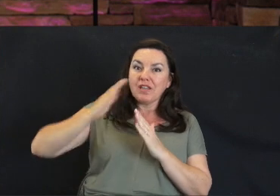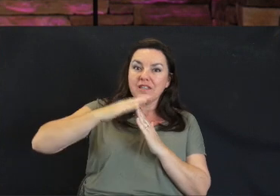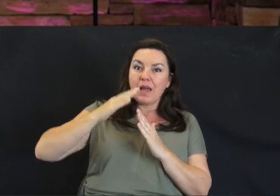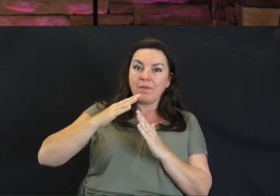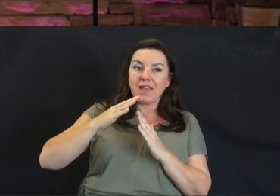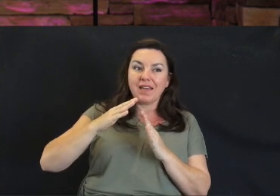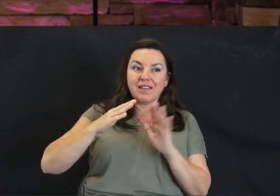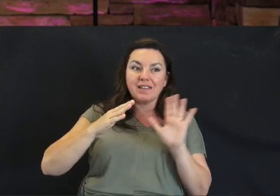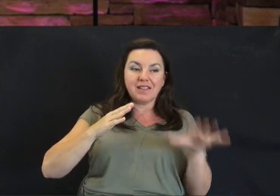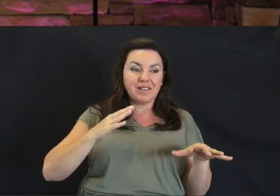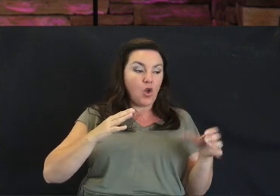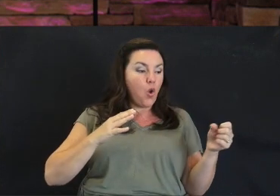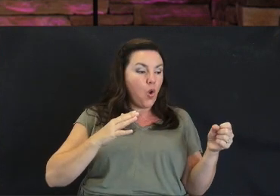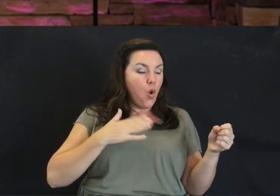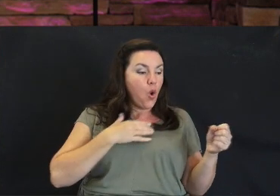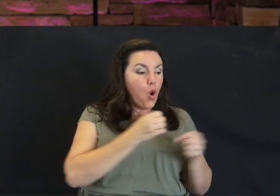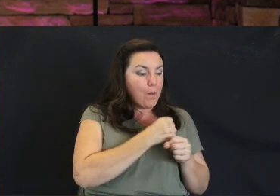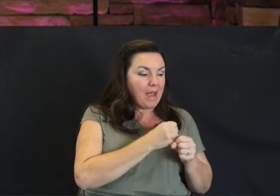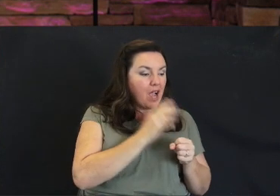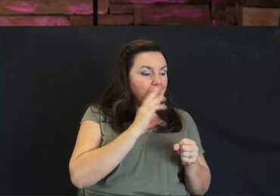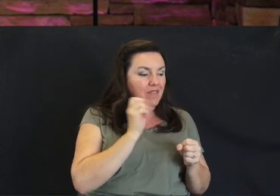Bill hold my coffee I'll be right back